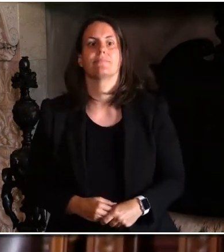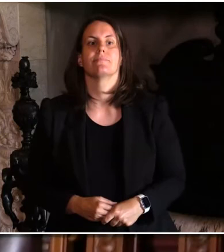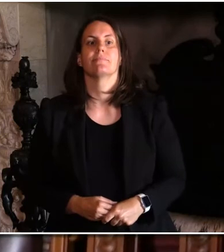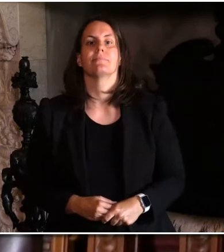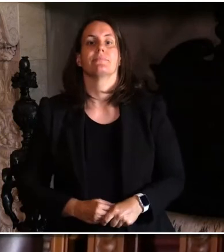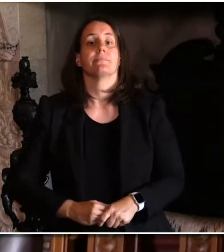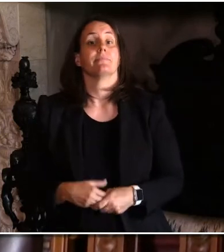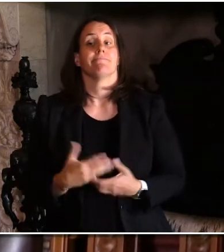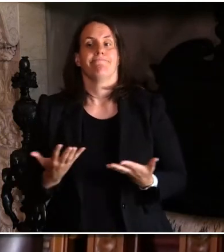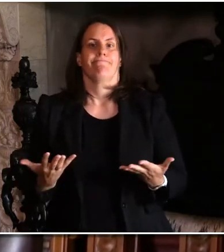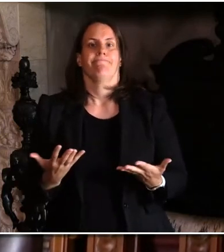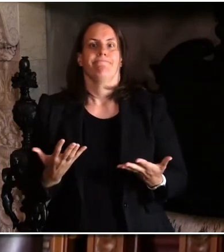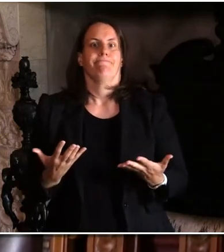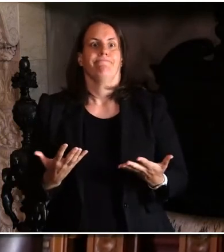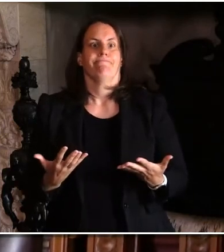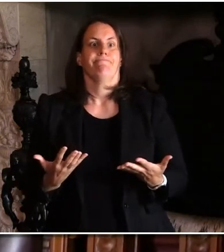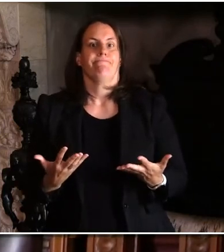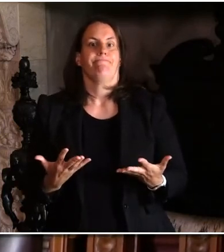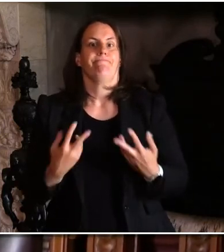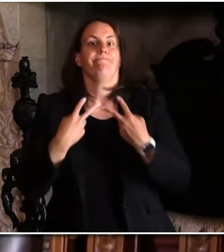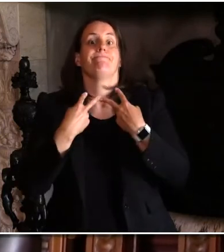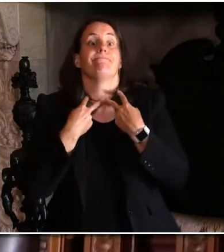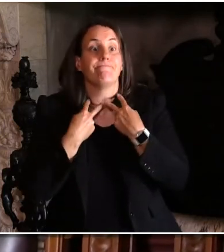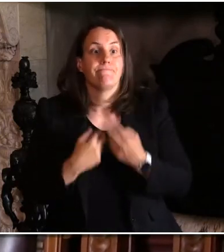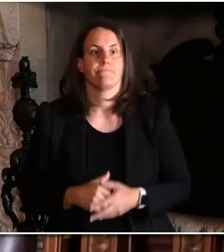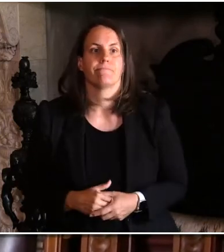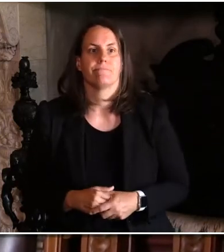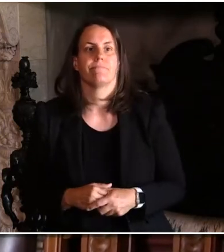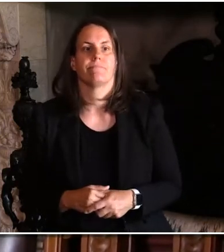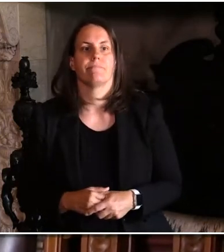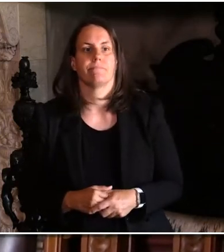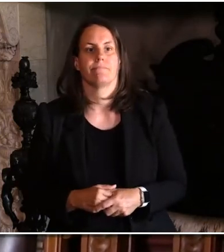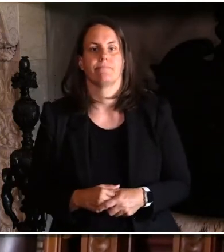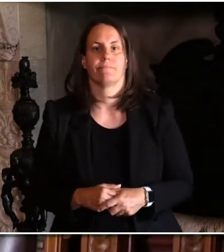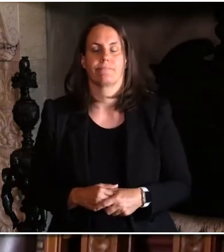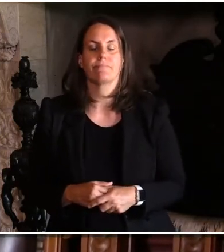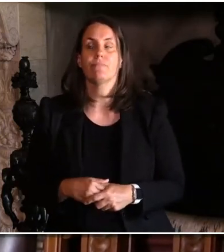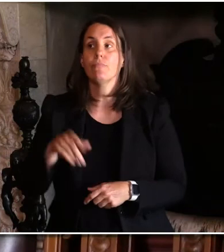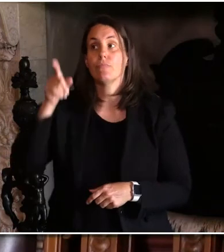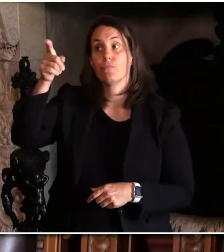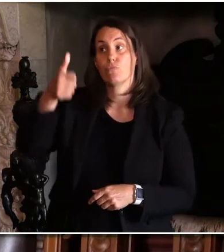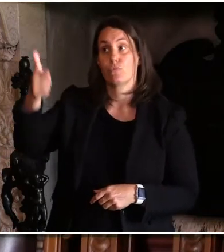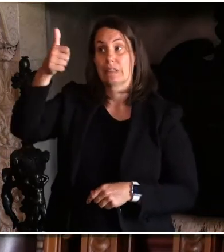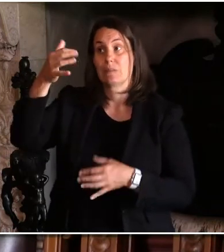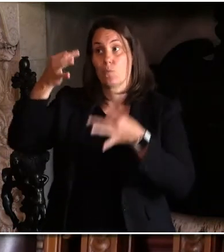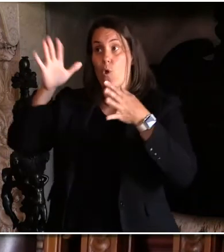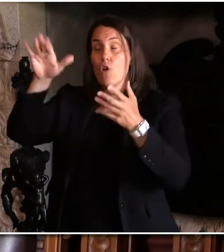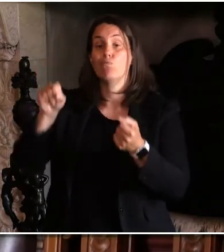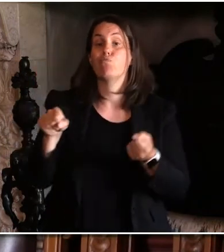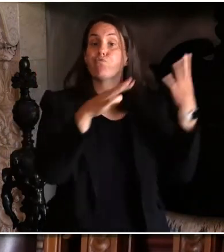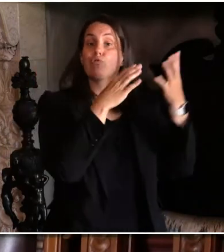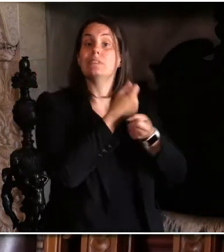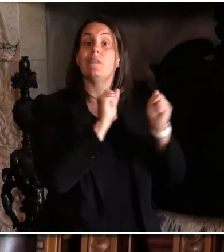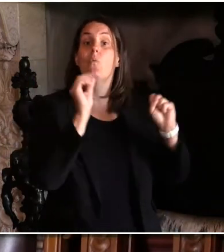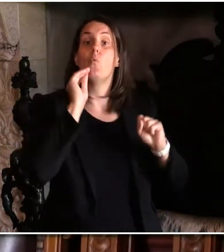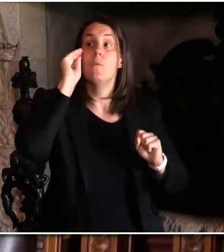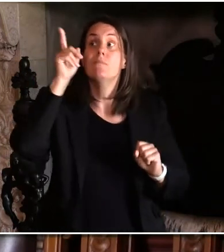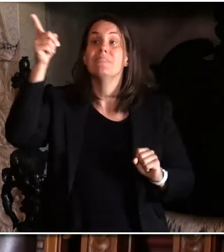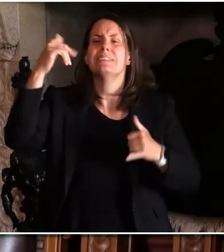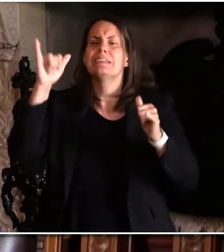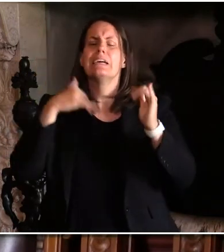issued its decision, it's not a very clear decision. One of the things that you hope for any decision, one of the main role of